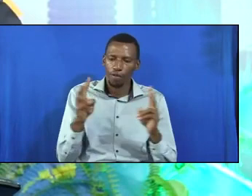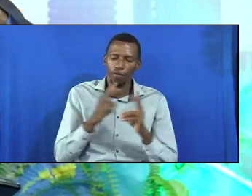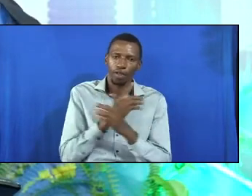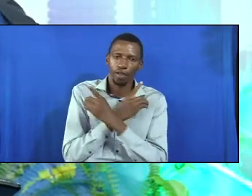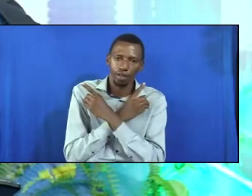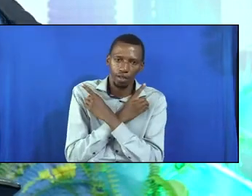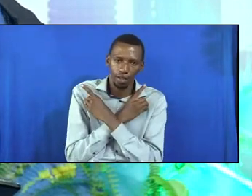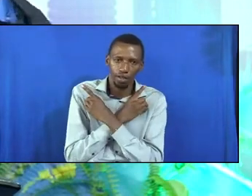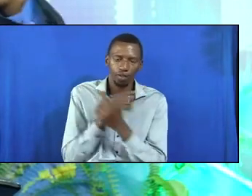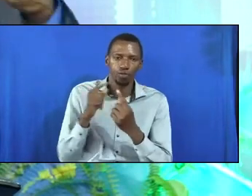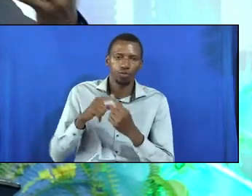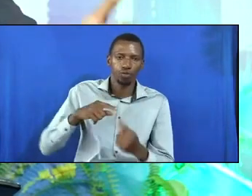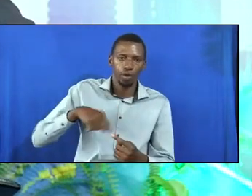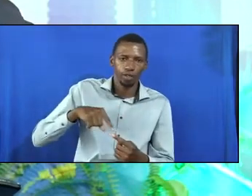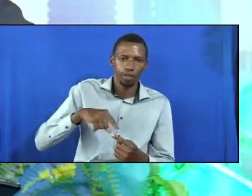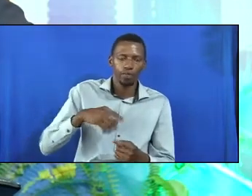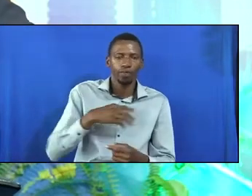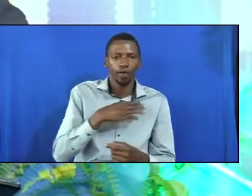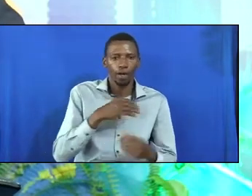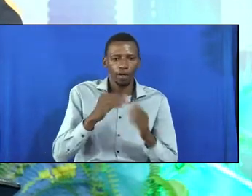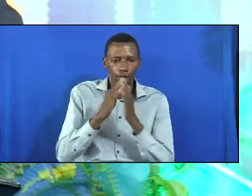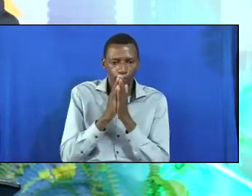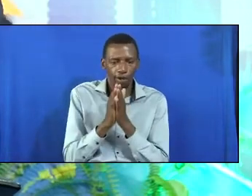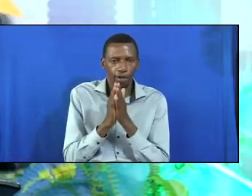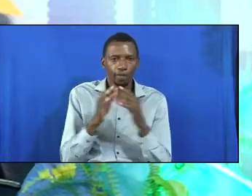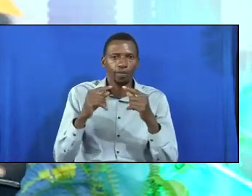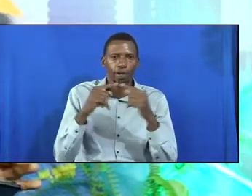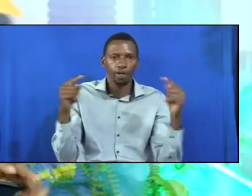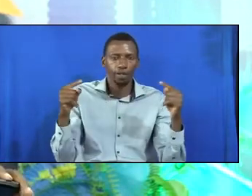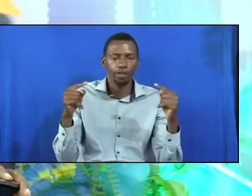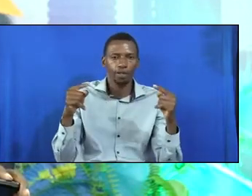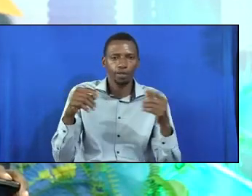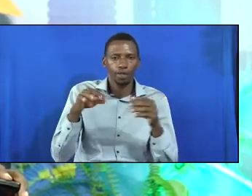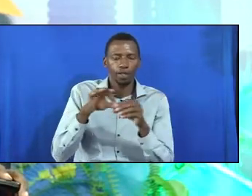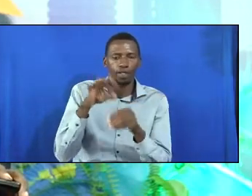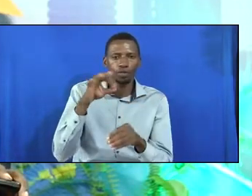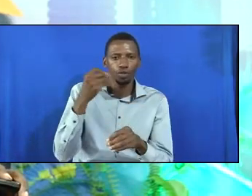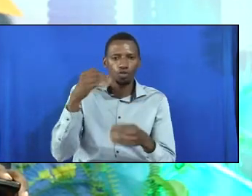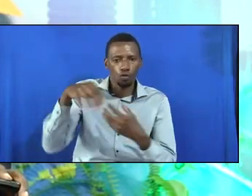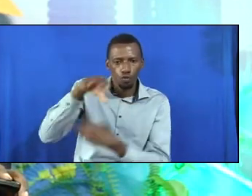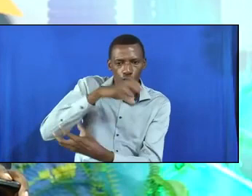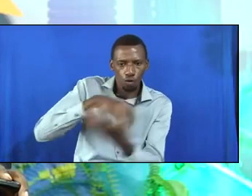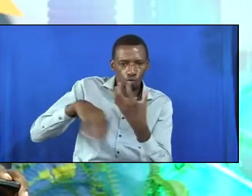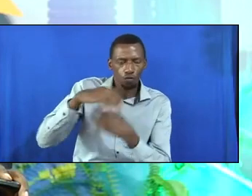And pray against the spirit of confusion and disorder of any kind.